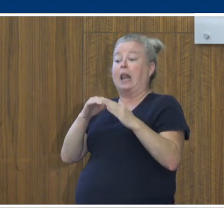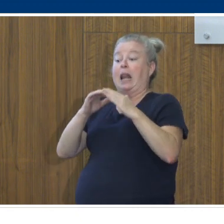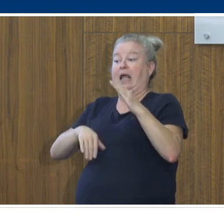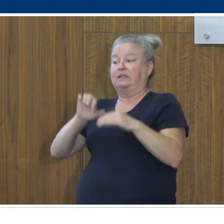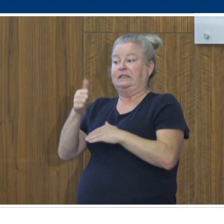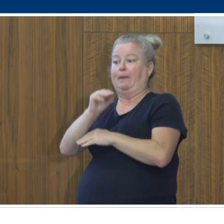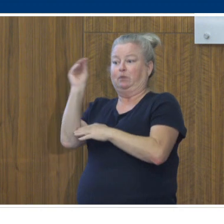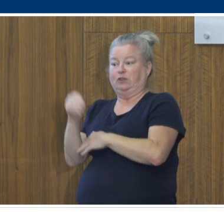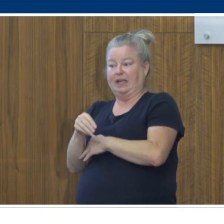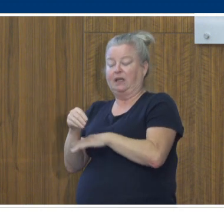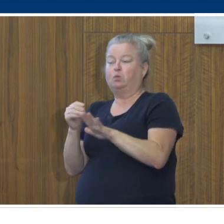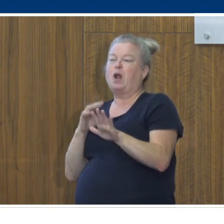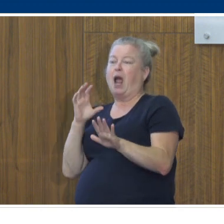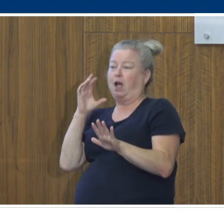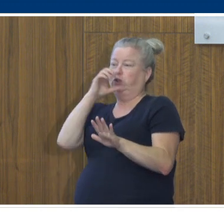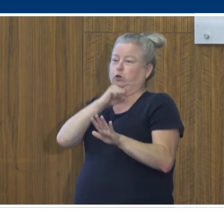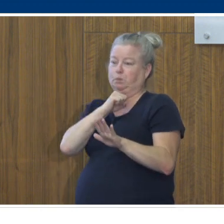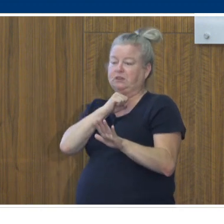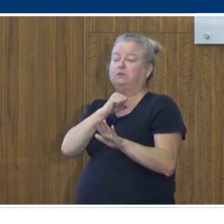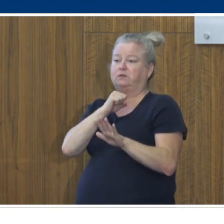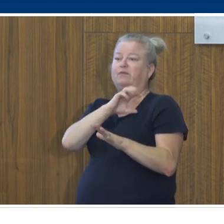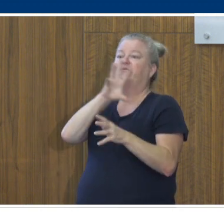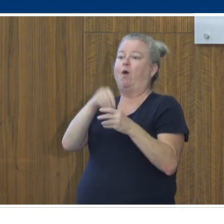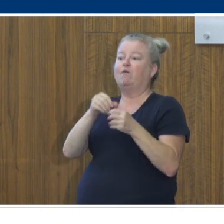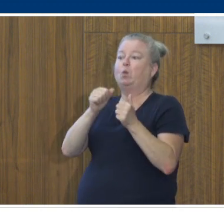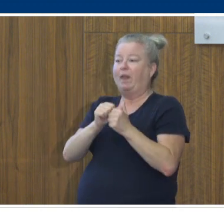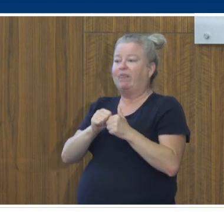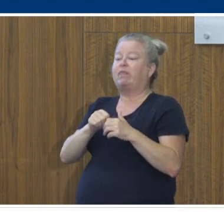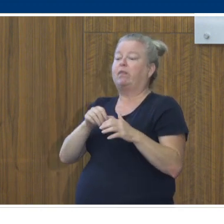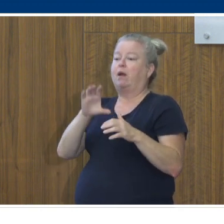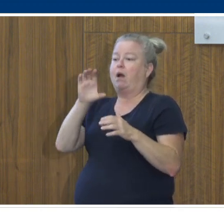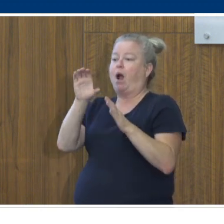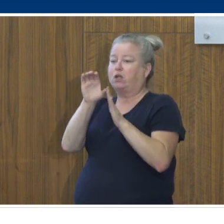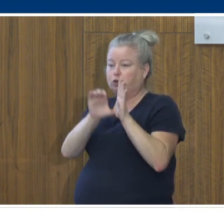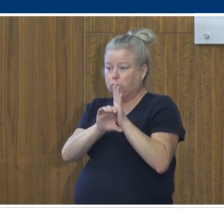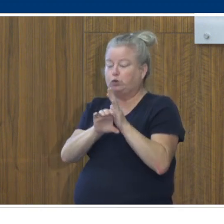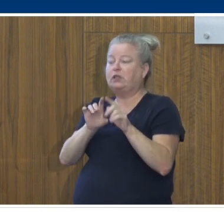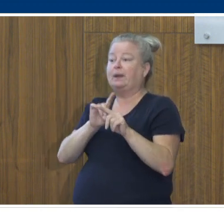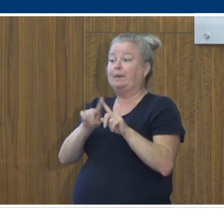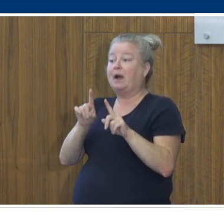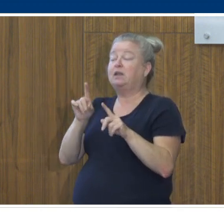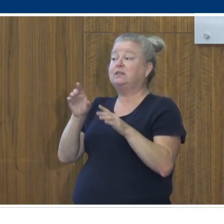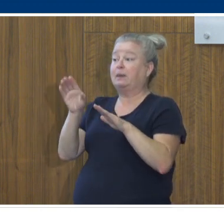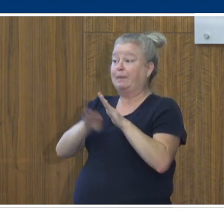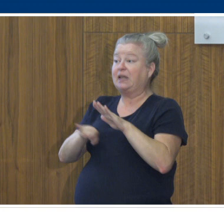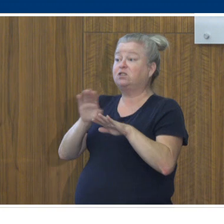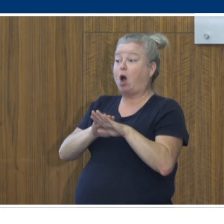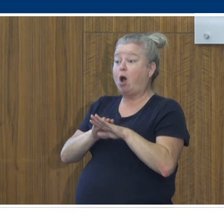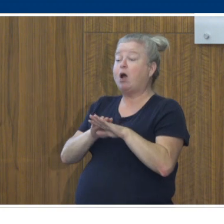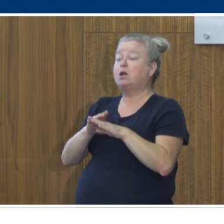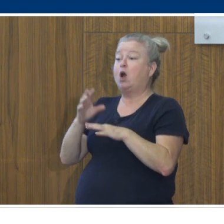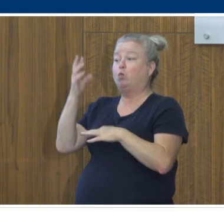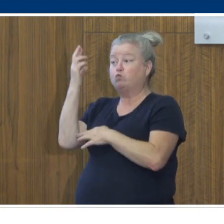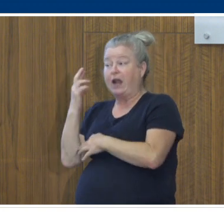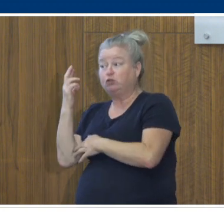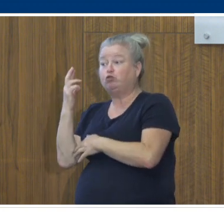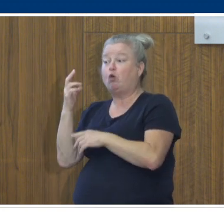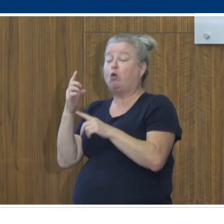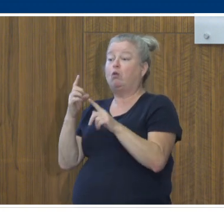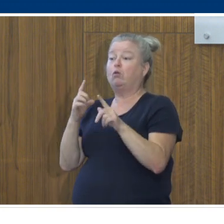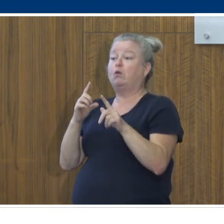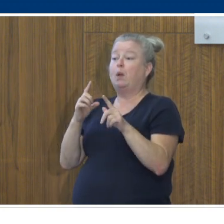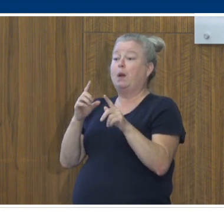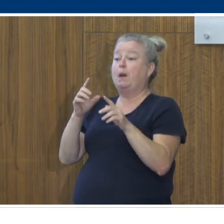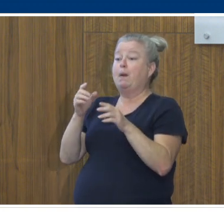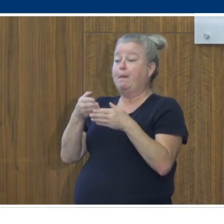is presumptively constitutional, so long as the deviation is based, again, on a rational public policy, such as drawing